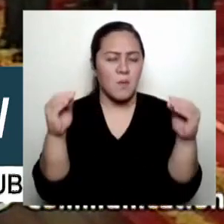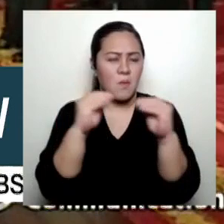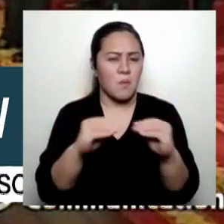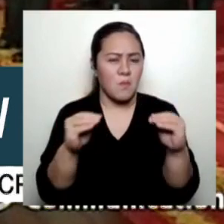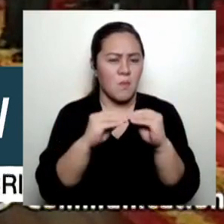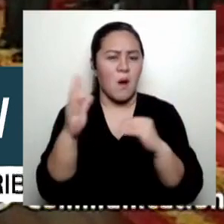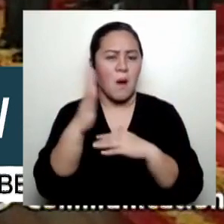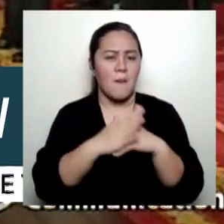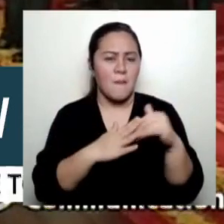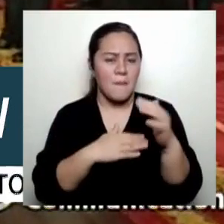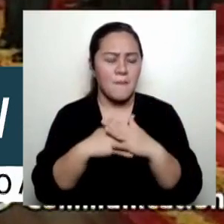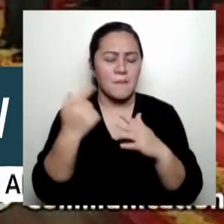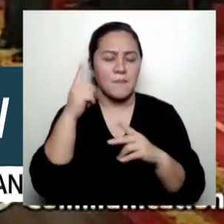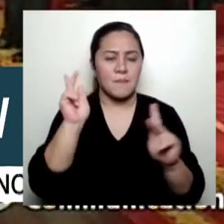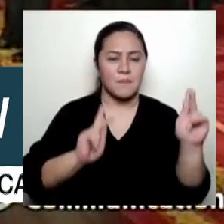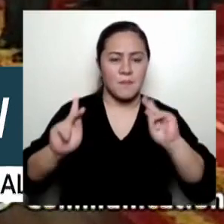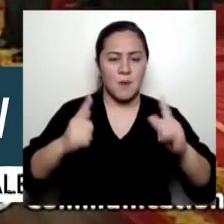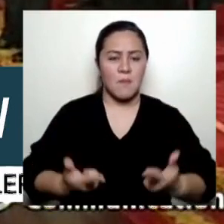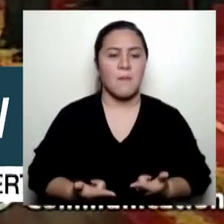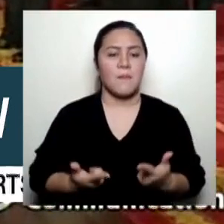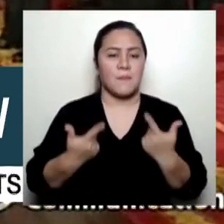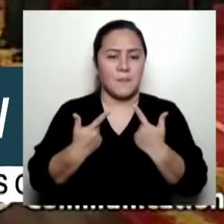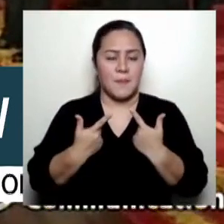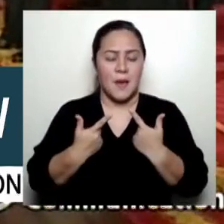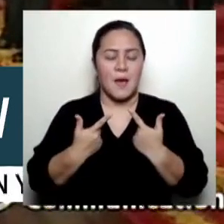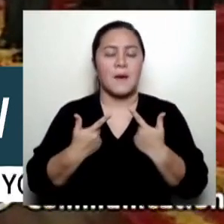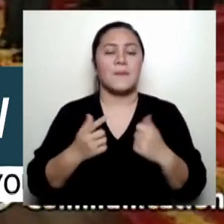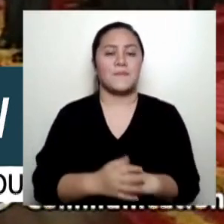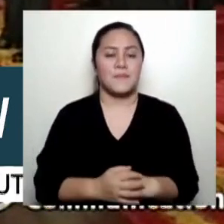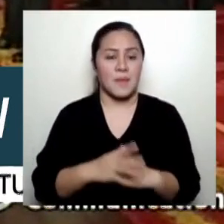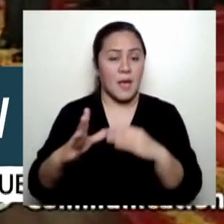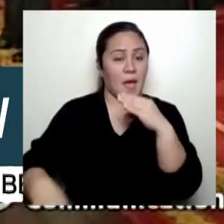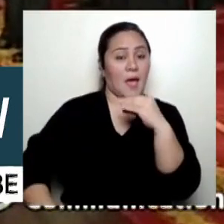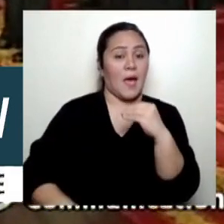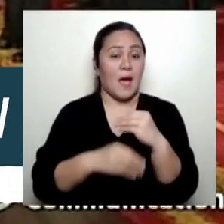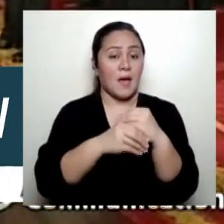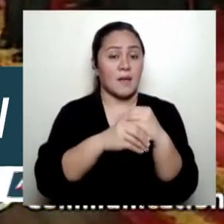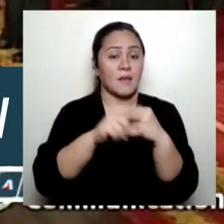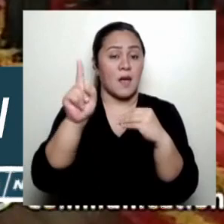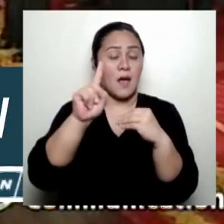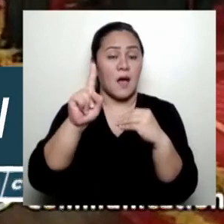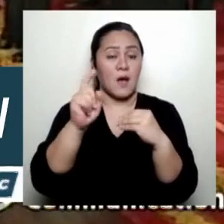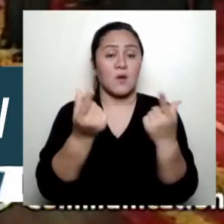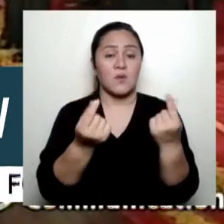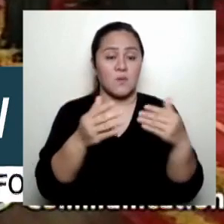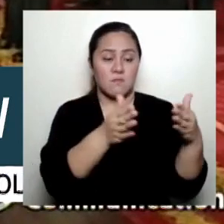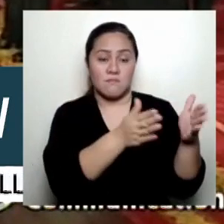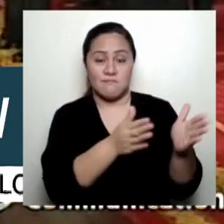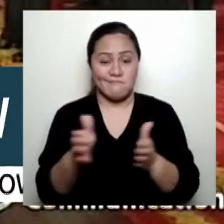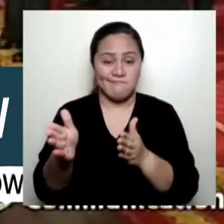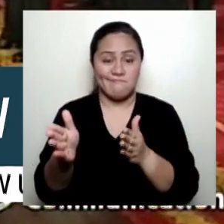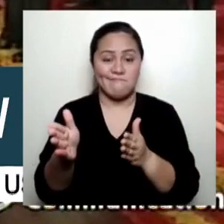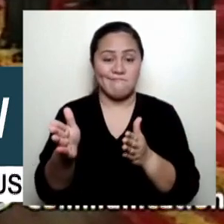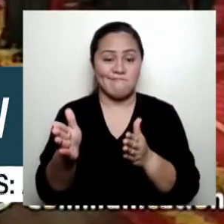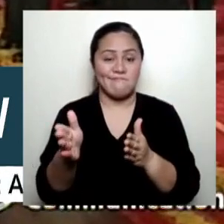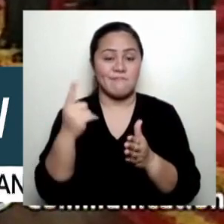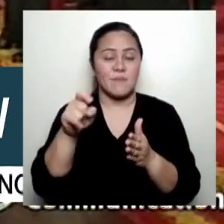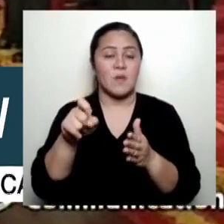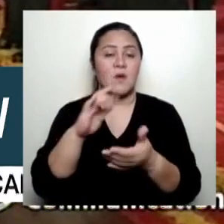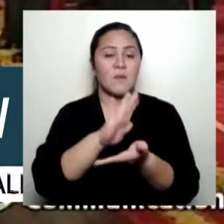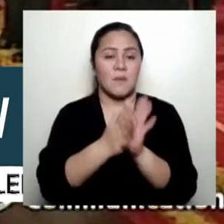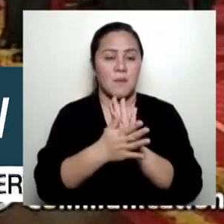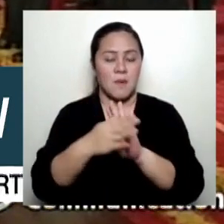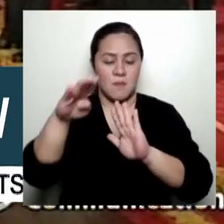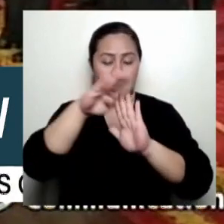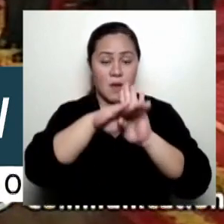productive life for each Filipino. He adds that the budget is guided by a strategy supported by three main pillars of